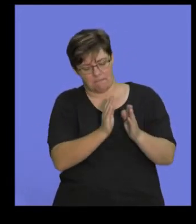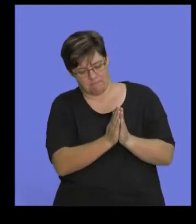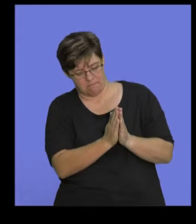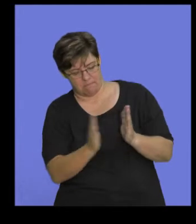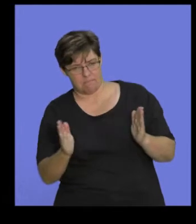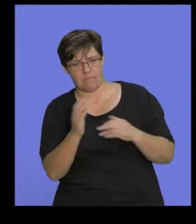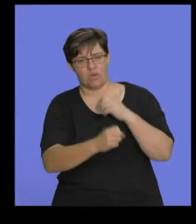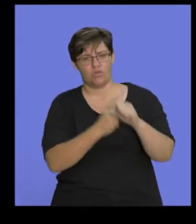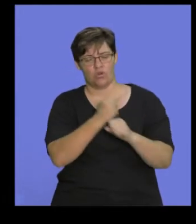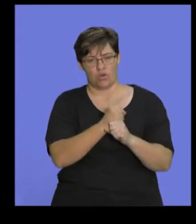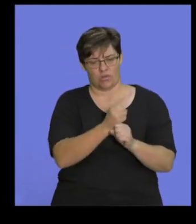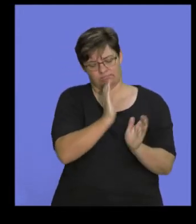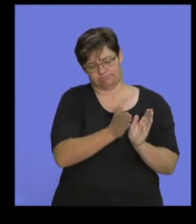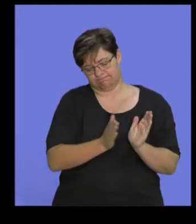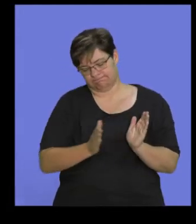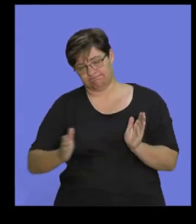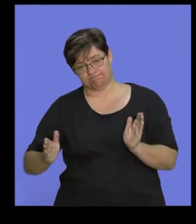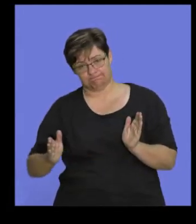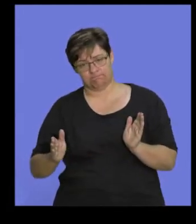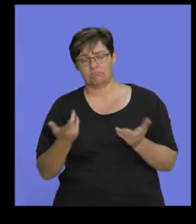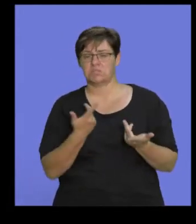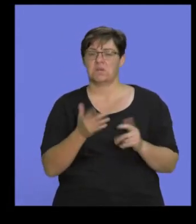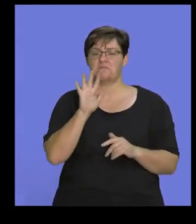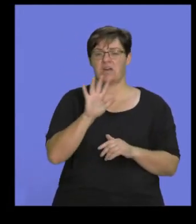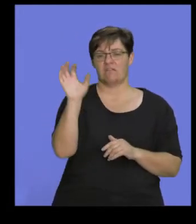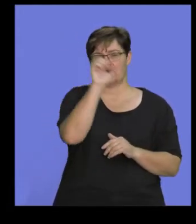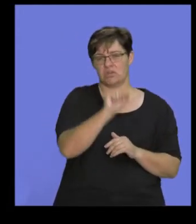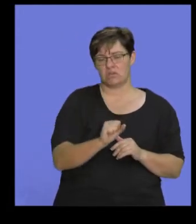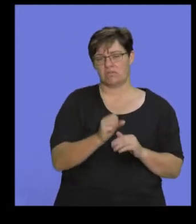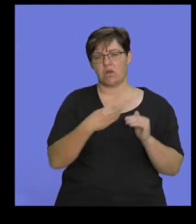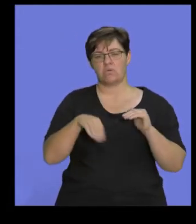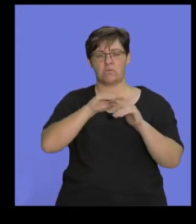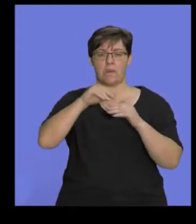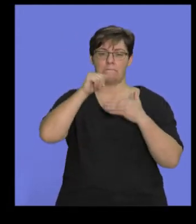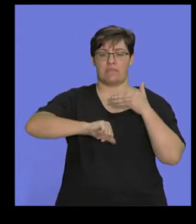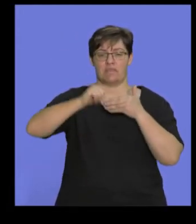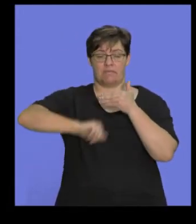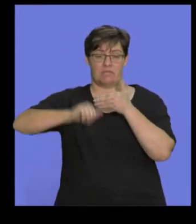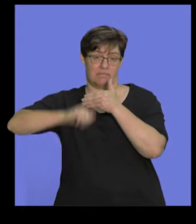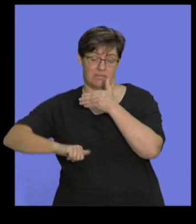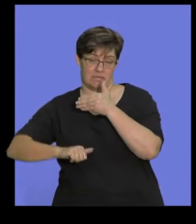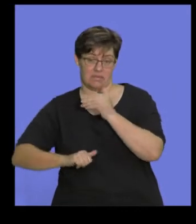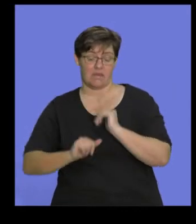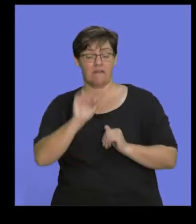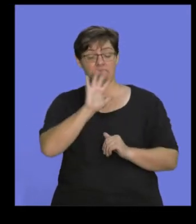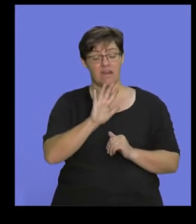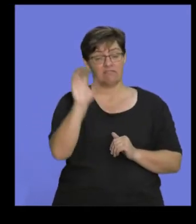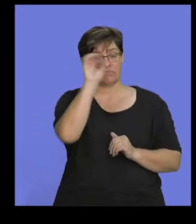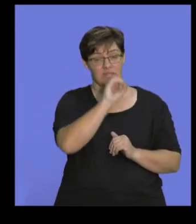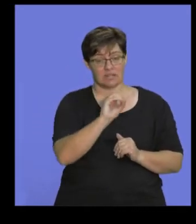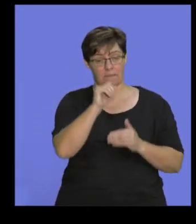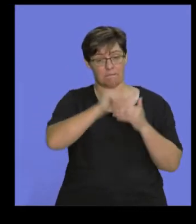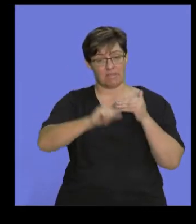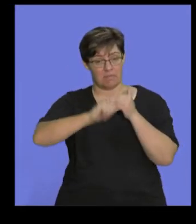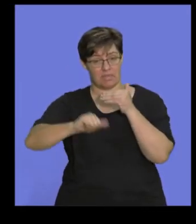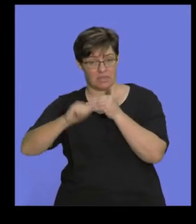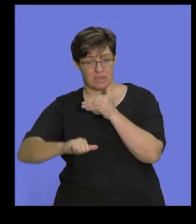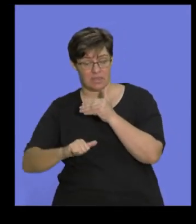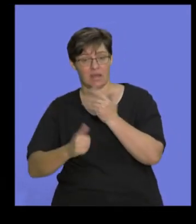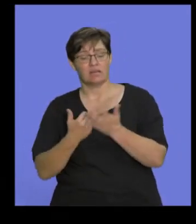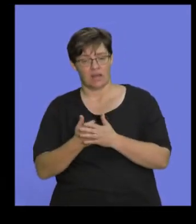a year. So they will say to you 5% compounded monthly. That 5% compounded monthly, we call it